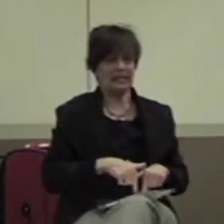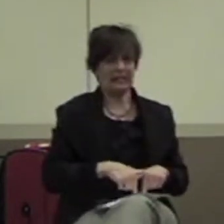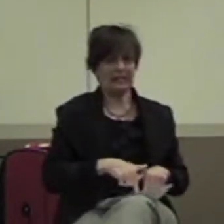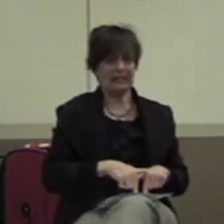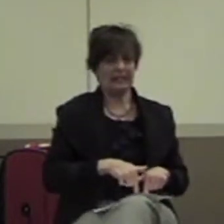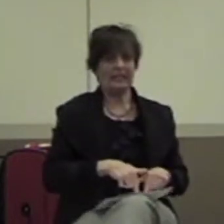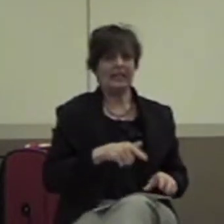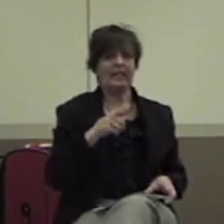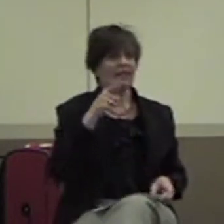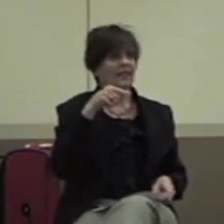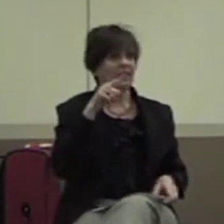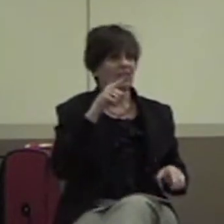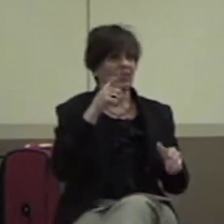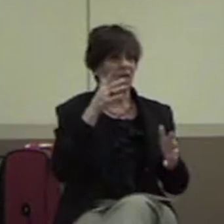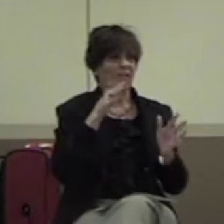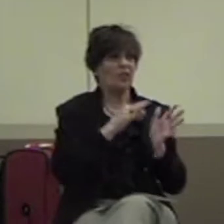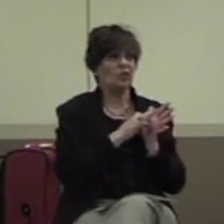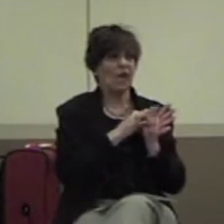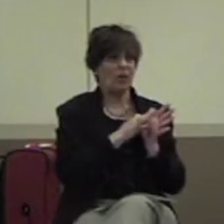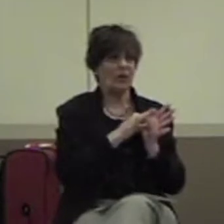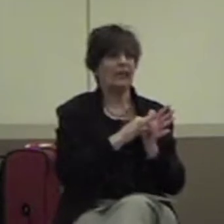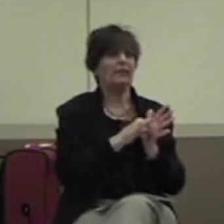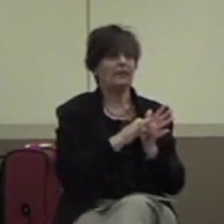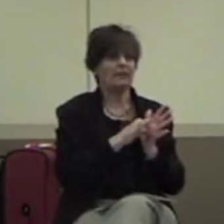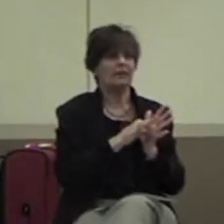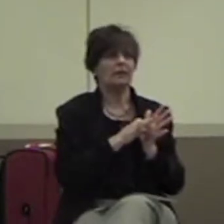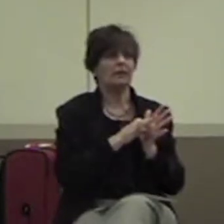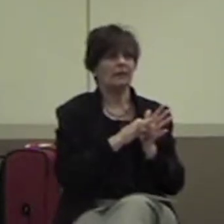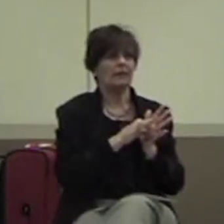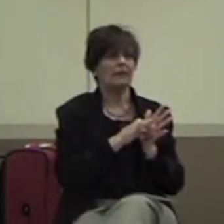this. Has everybody finished counting?